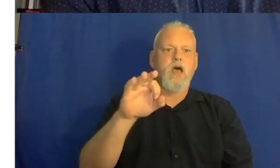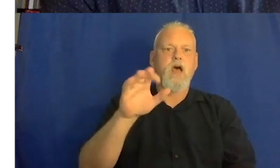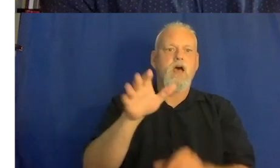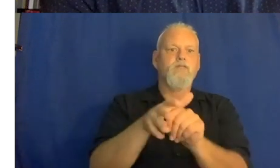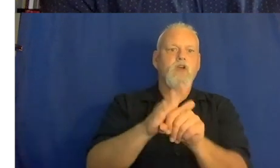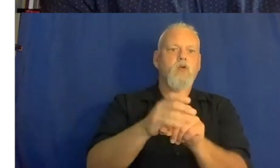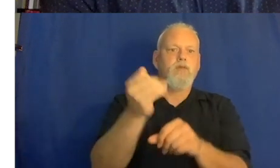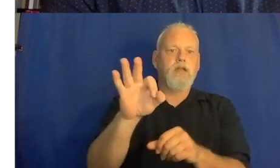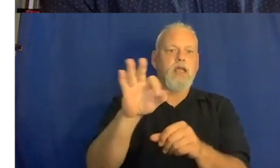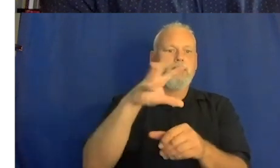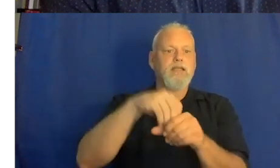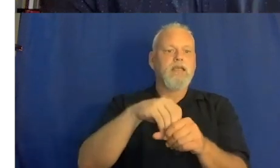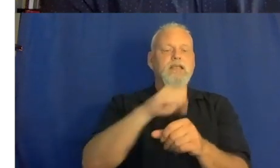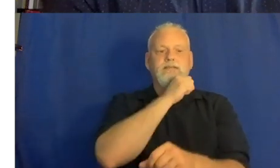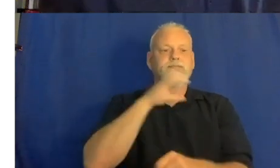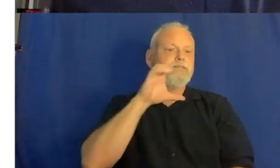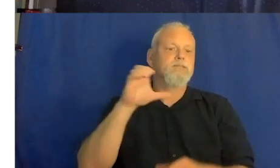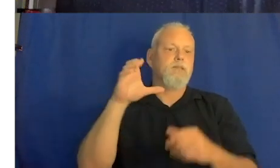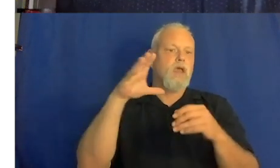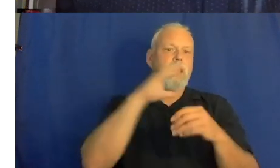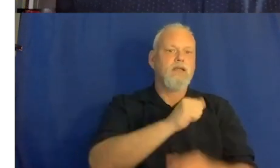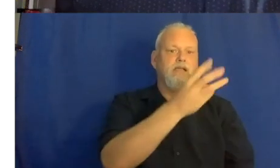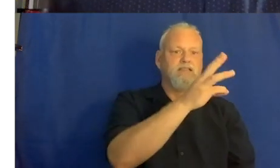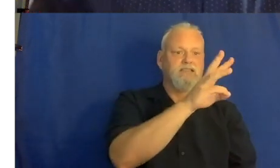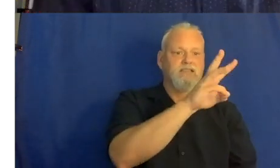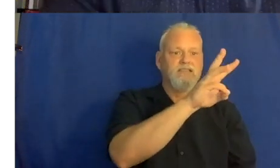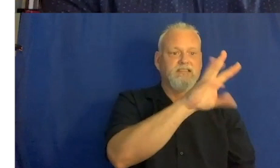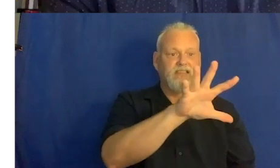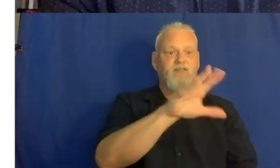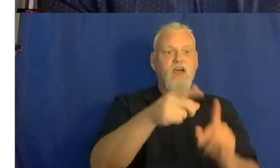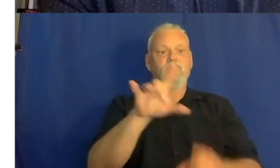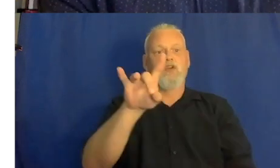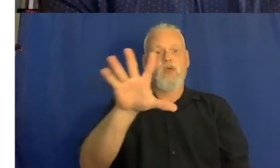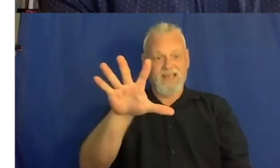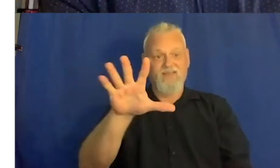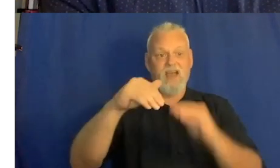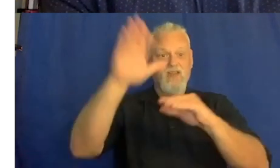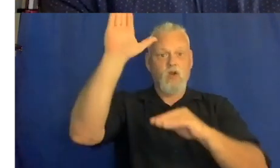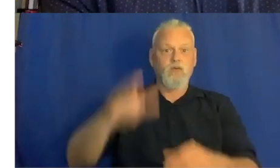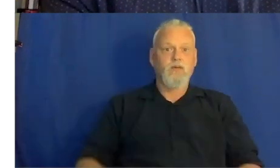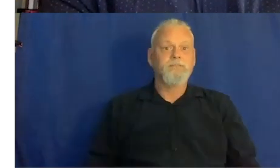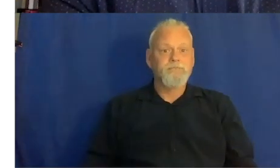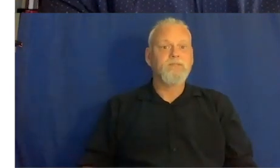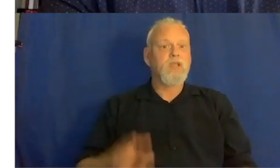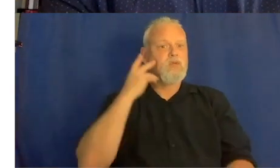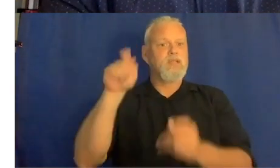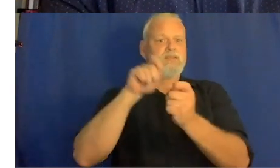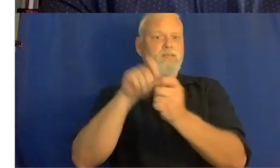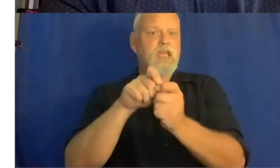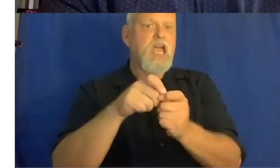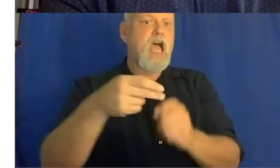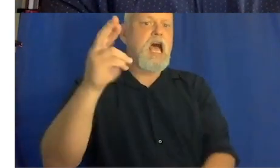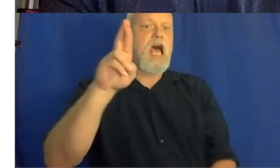COVID-19 among seniors between the ages of 65 as well as 85 and older. And you see the particularly high rates for